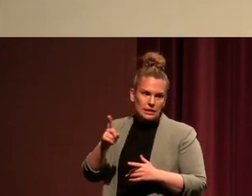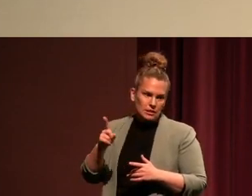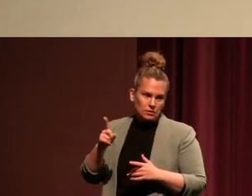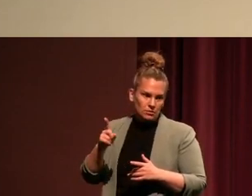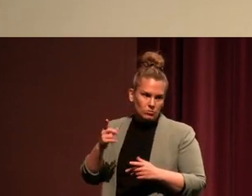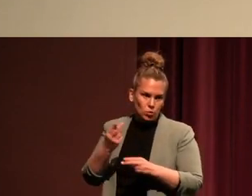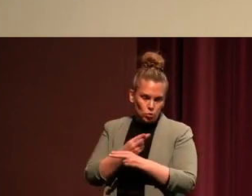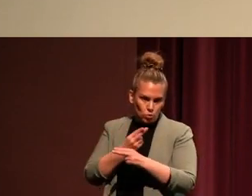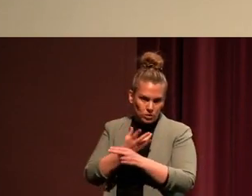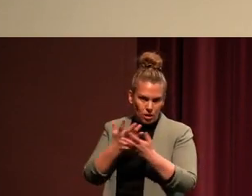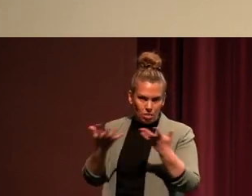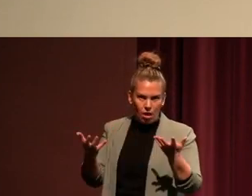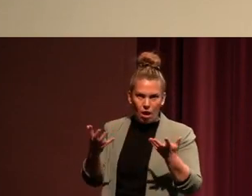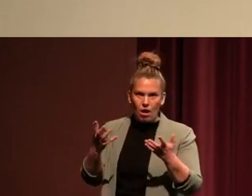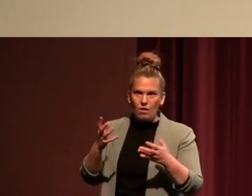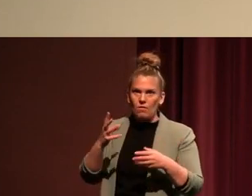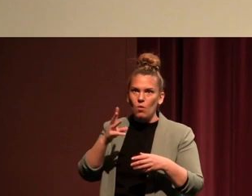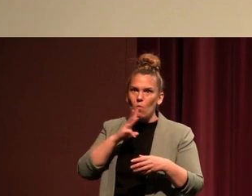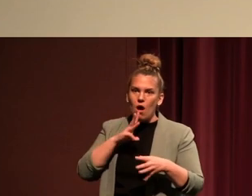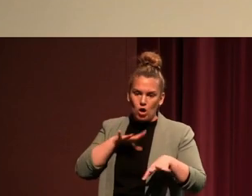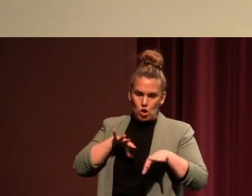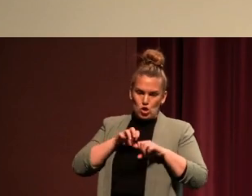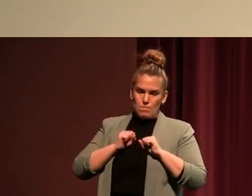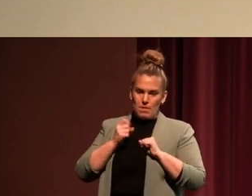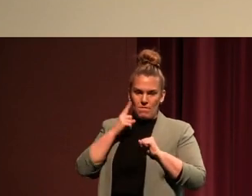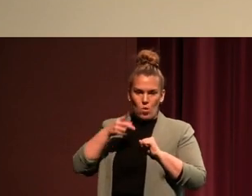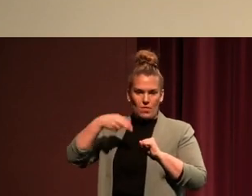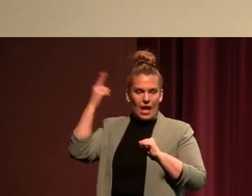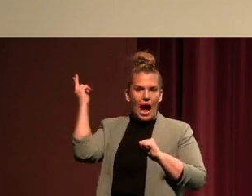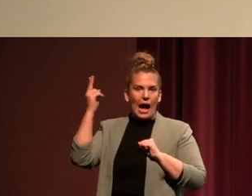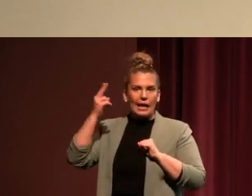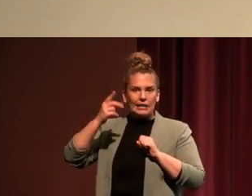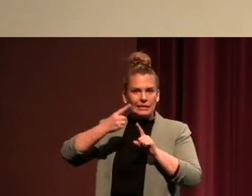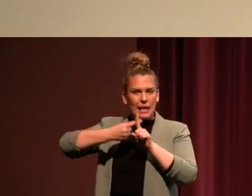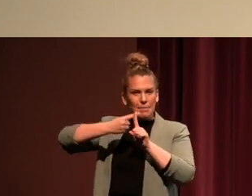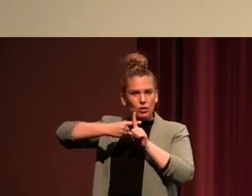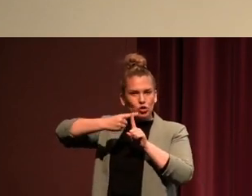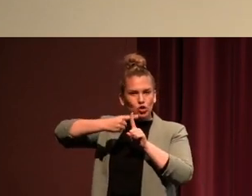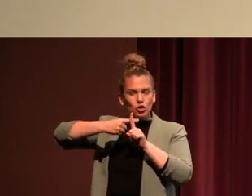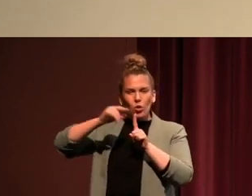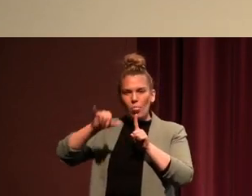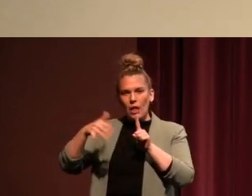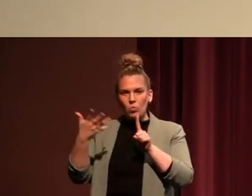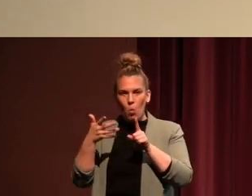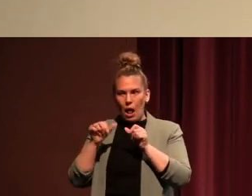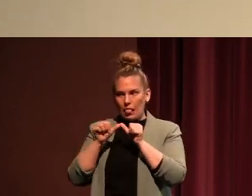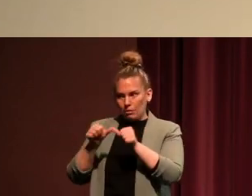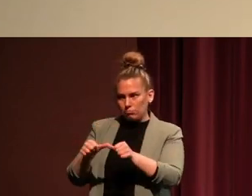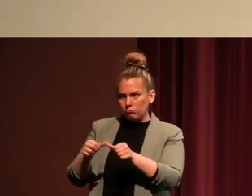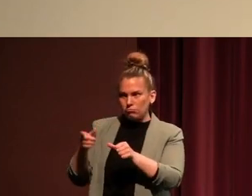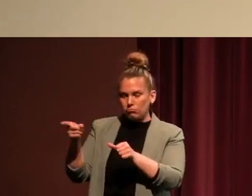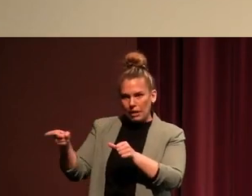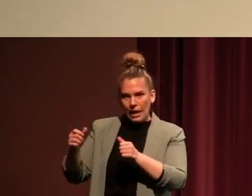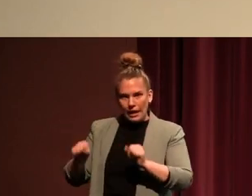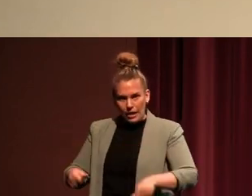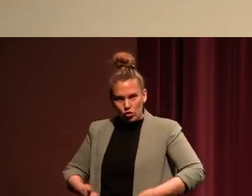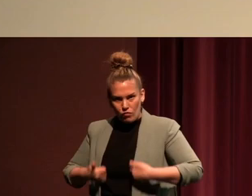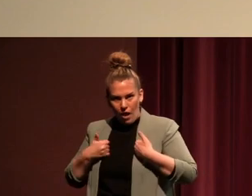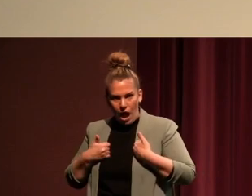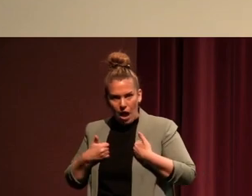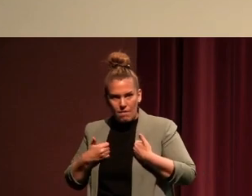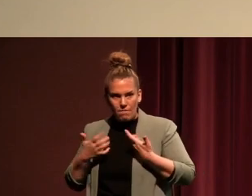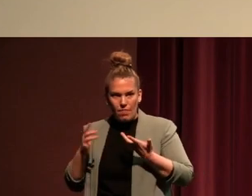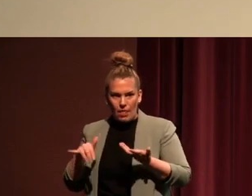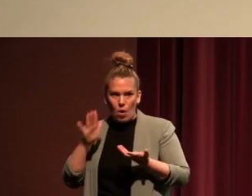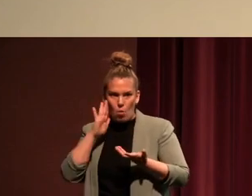high summer temperatures. That's what makes it drought tolerant, what it makes it be able to survive temperatures that would kill other conifer species.